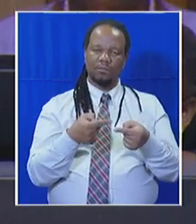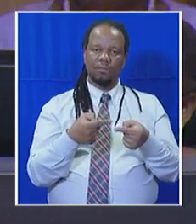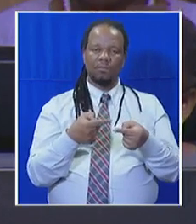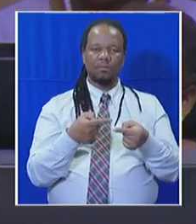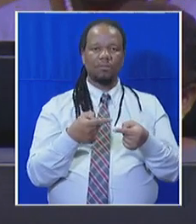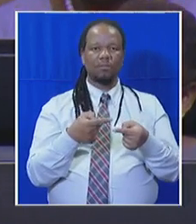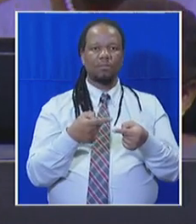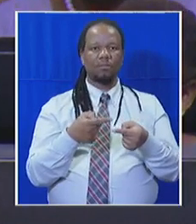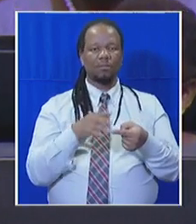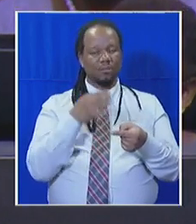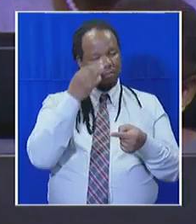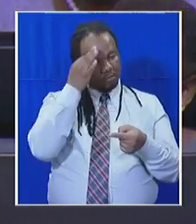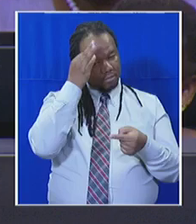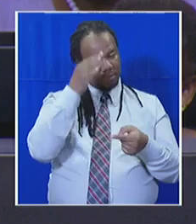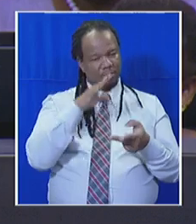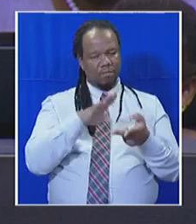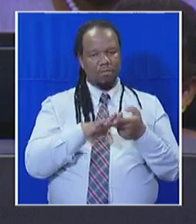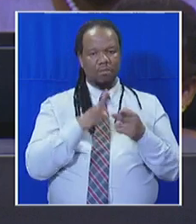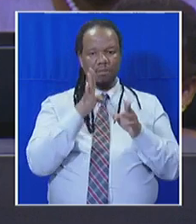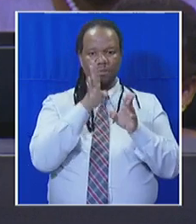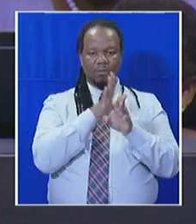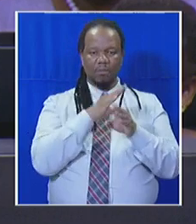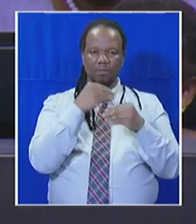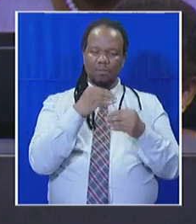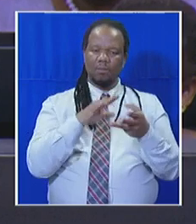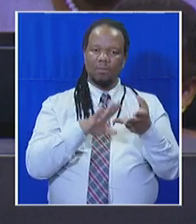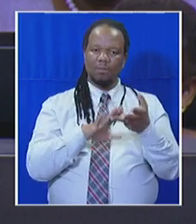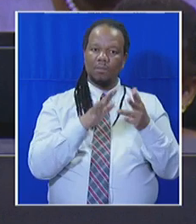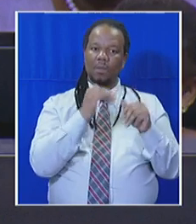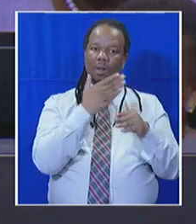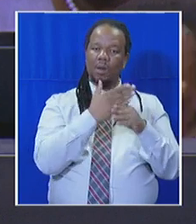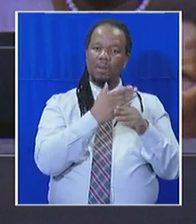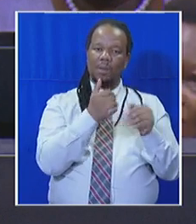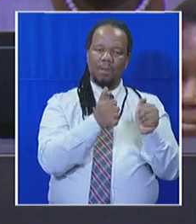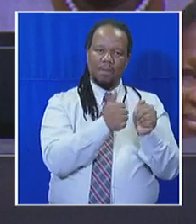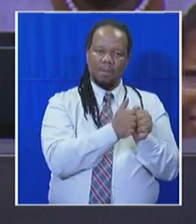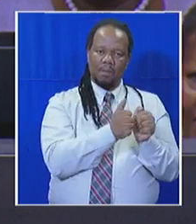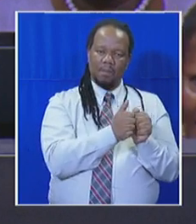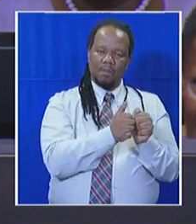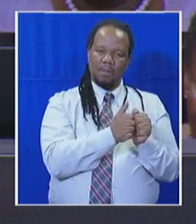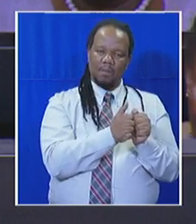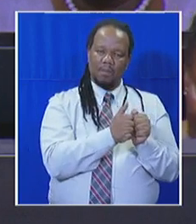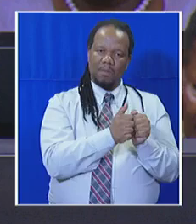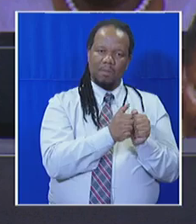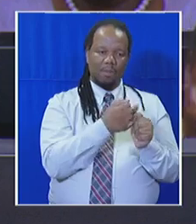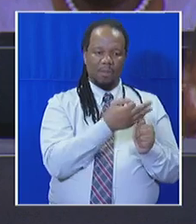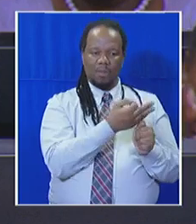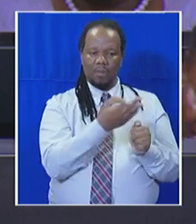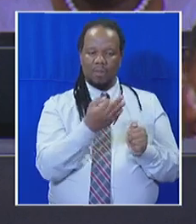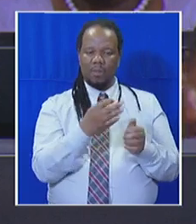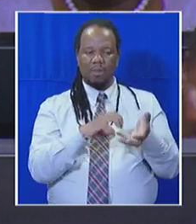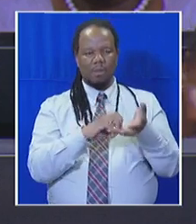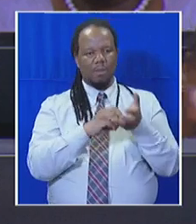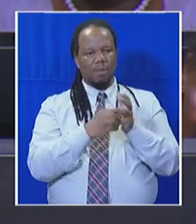government, private sector, and labor partnership geared at finding ways to